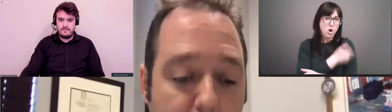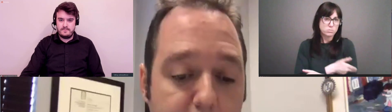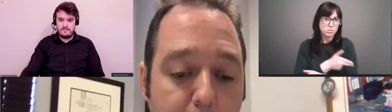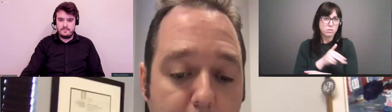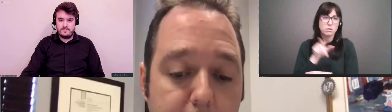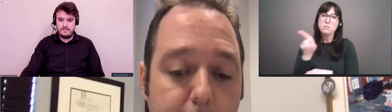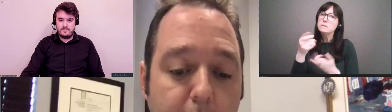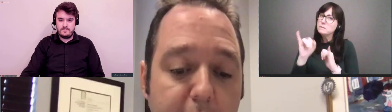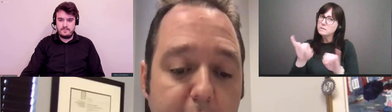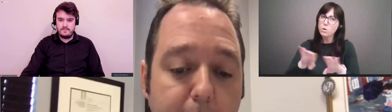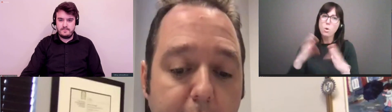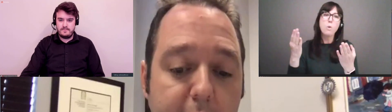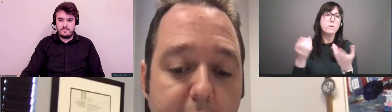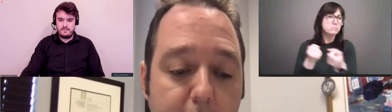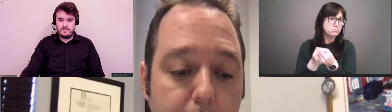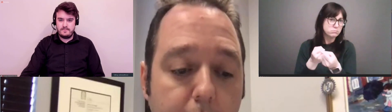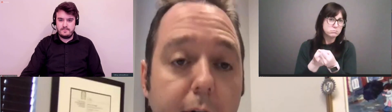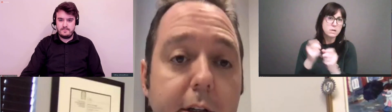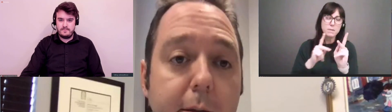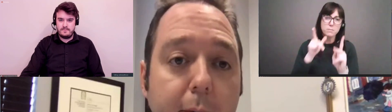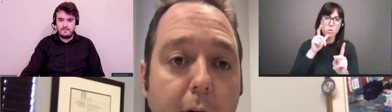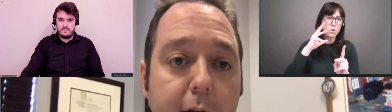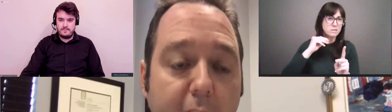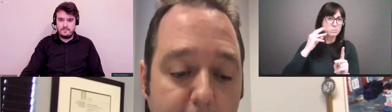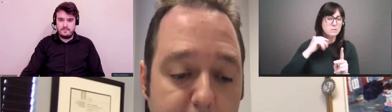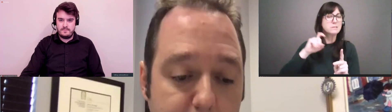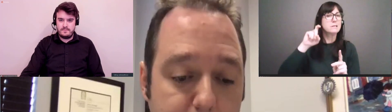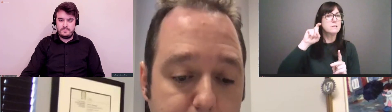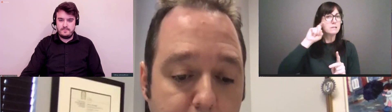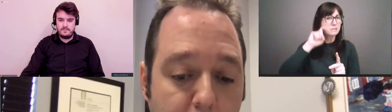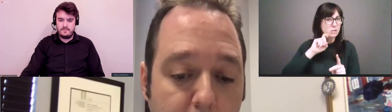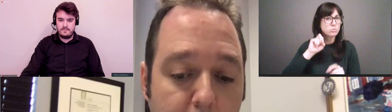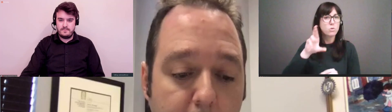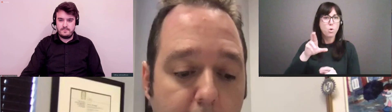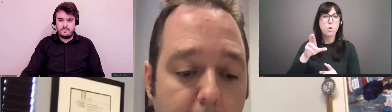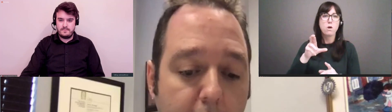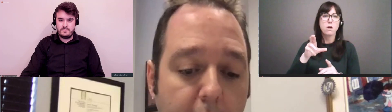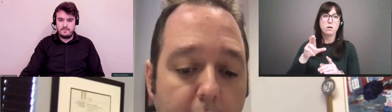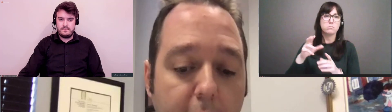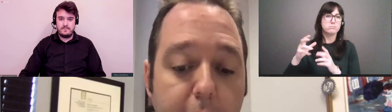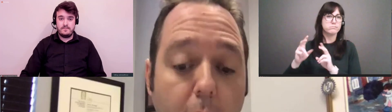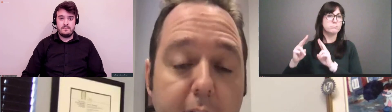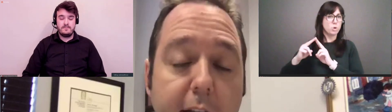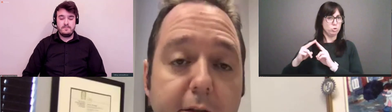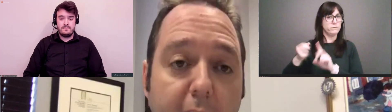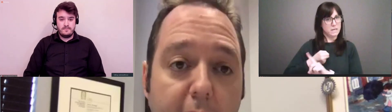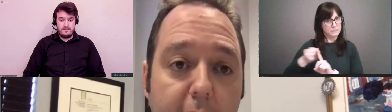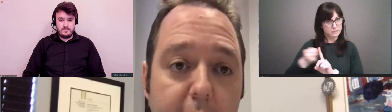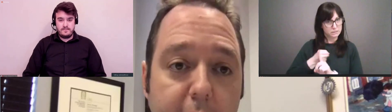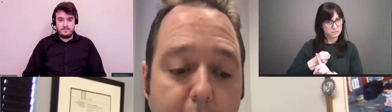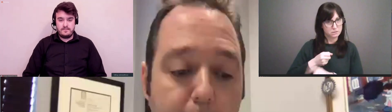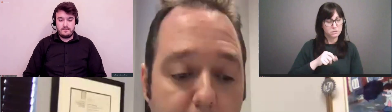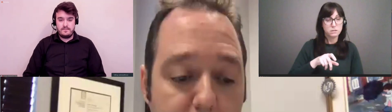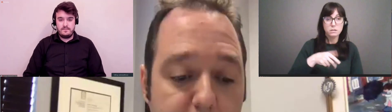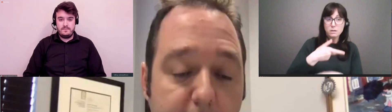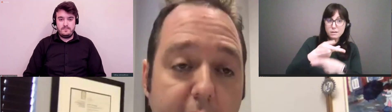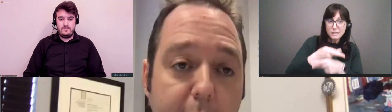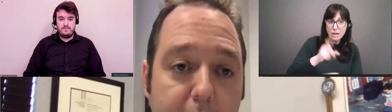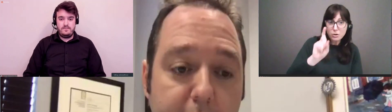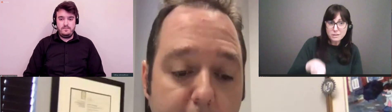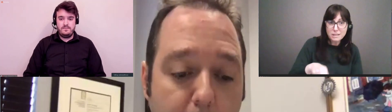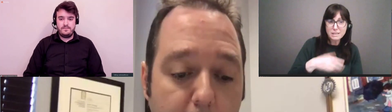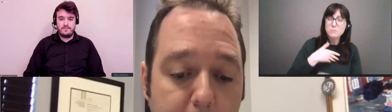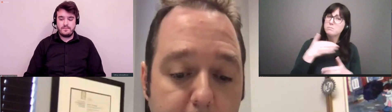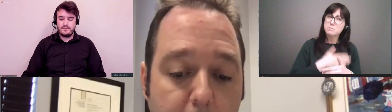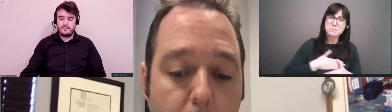to care for patients who have experienced sexual or intimate partner violence. If you are in need of care, please visit the